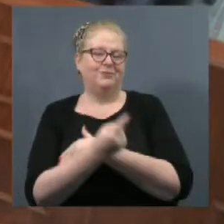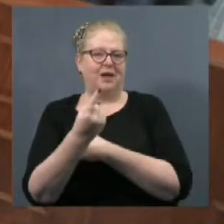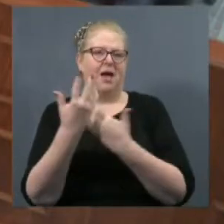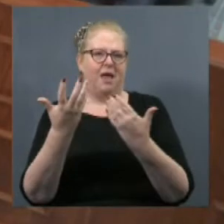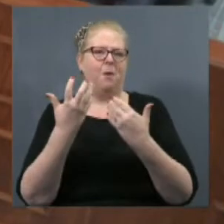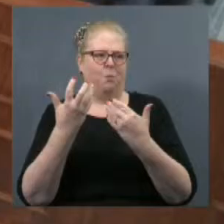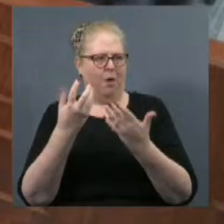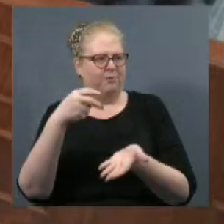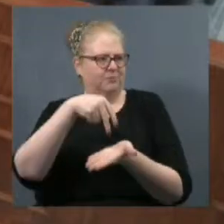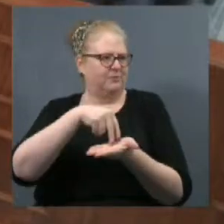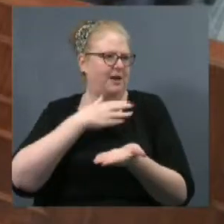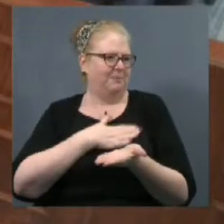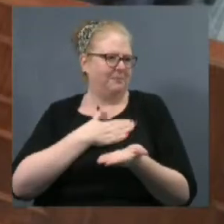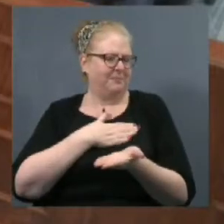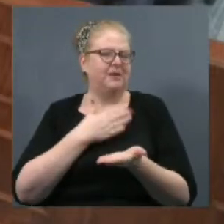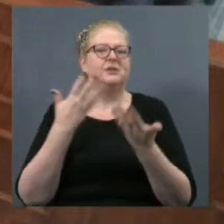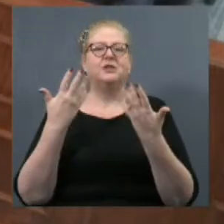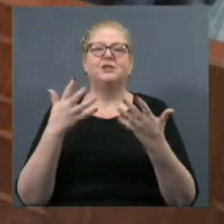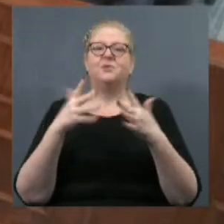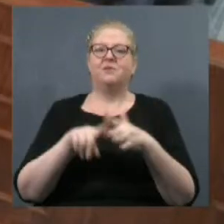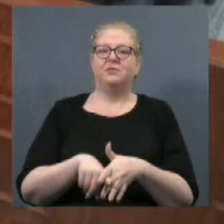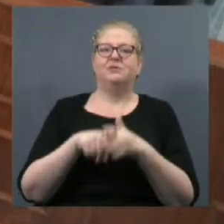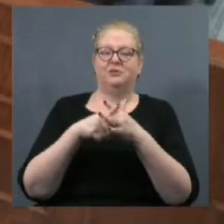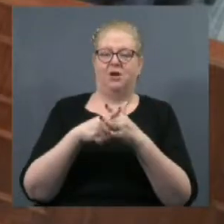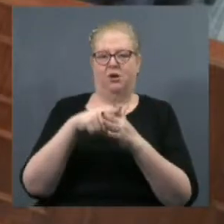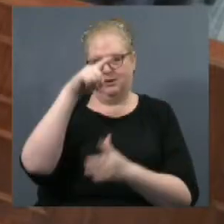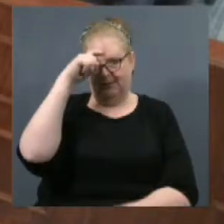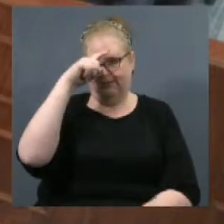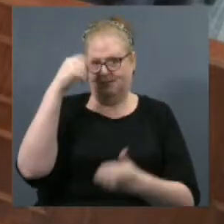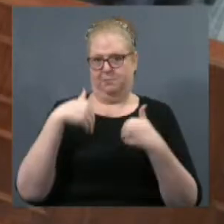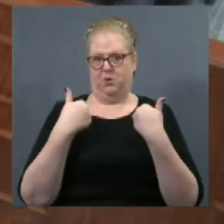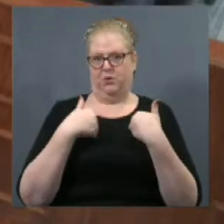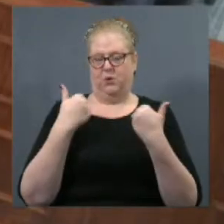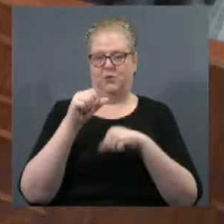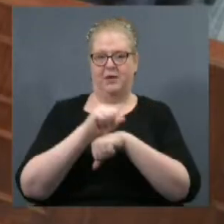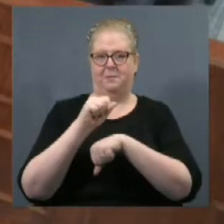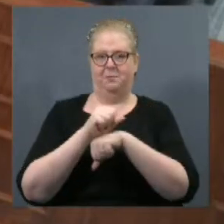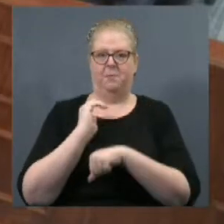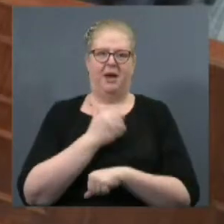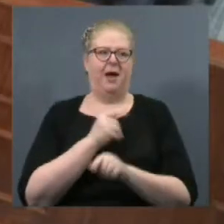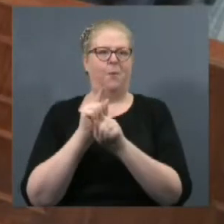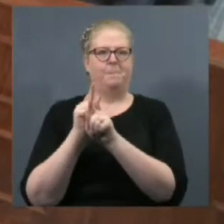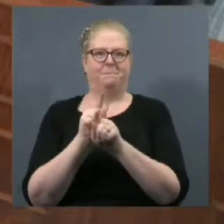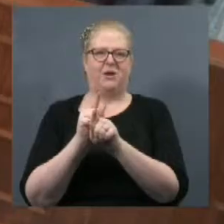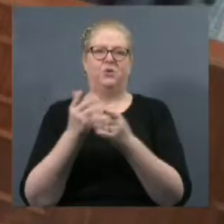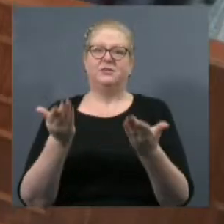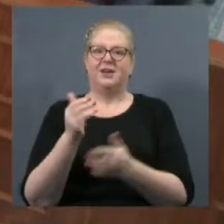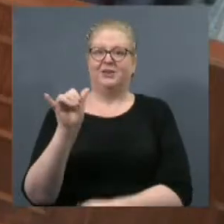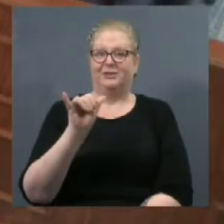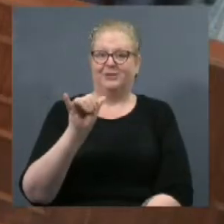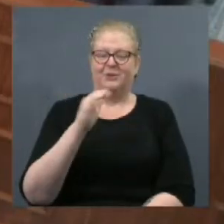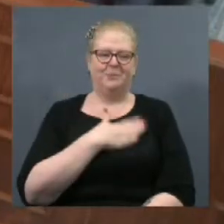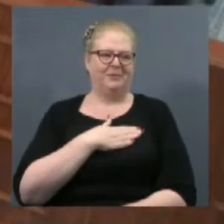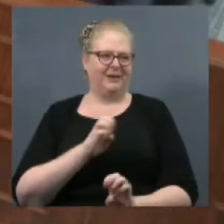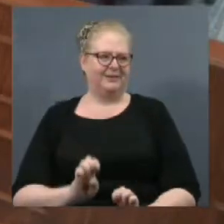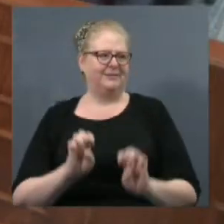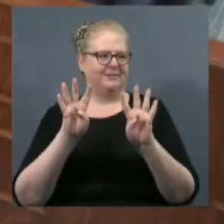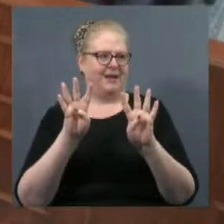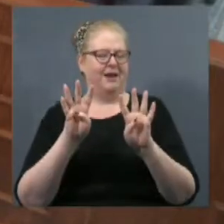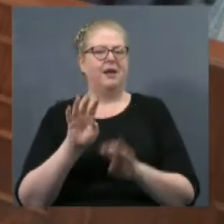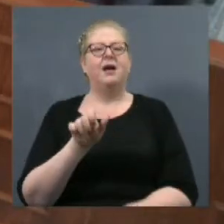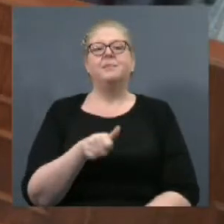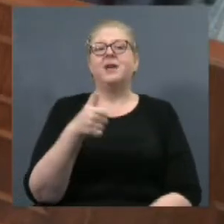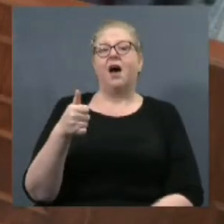already started the beginning of summer youth employment, so we also have our mentors here, so if you guys will stand up. And we also have our chair of